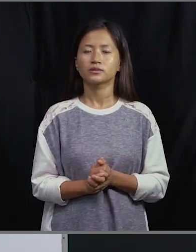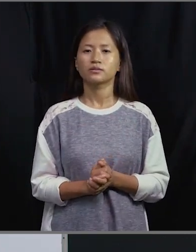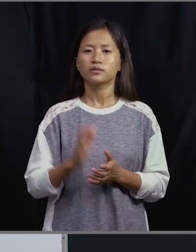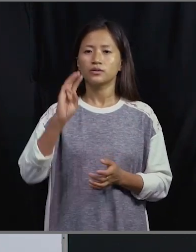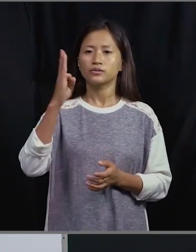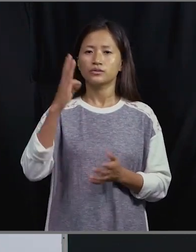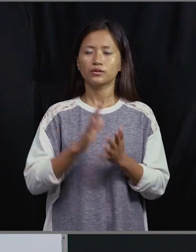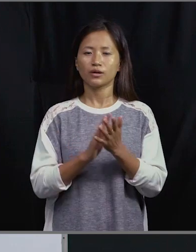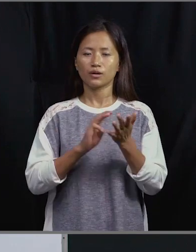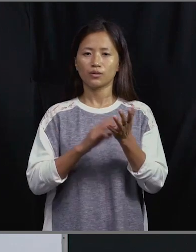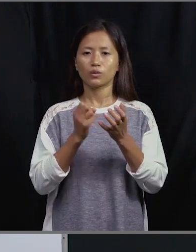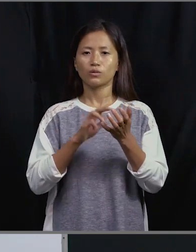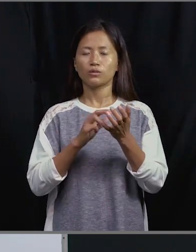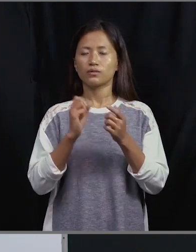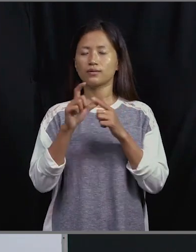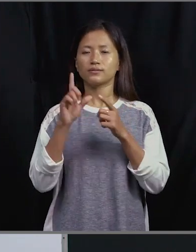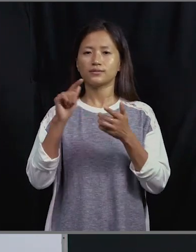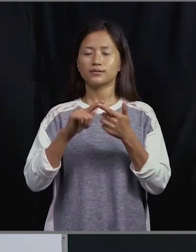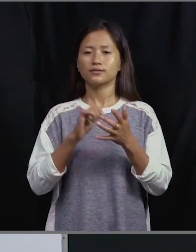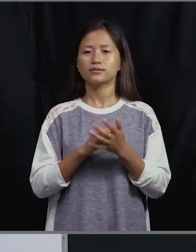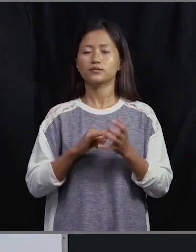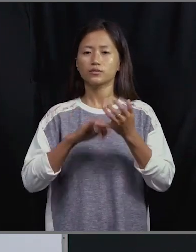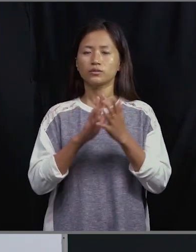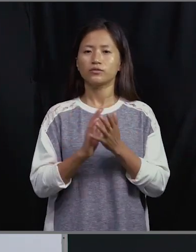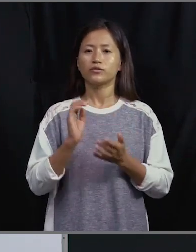3 moles of hydrogen.